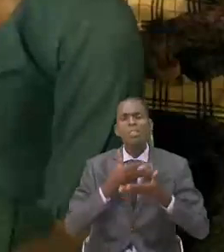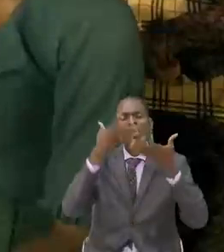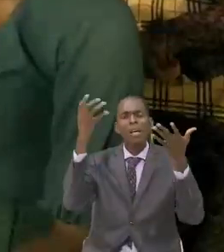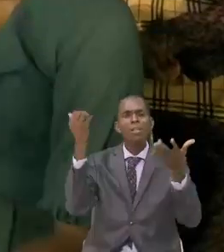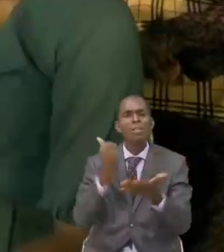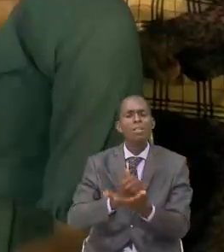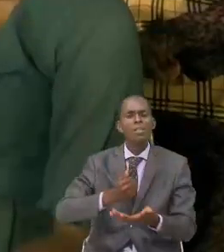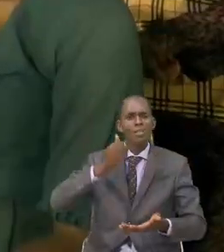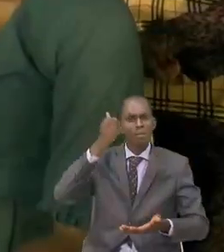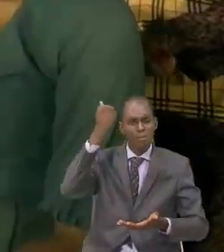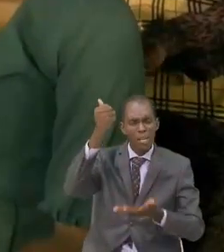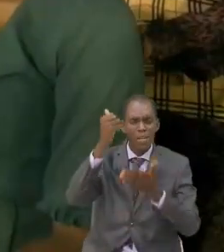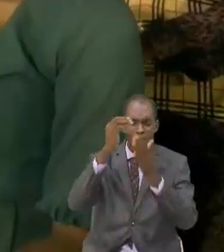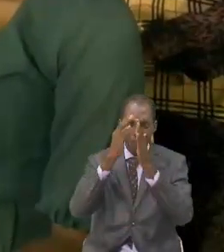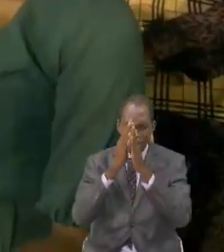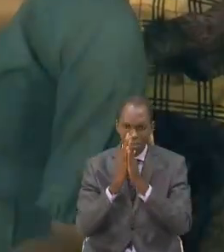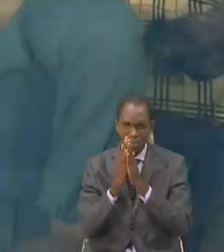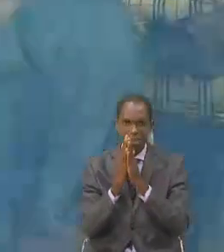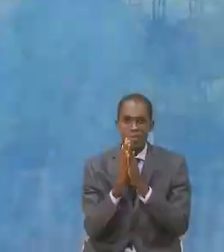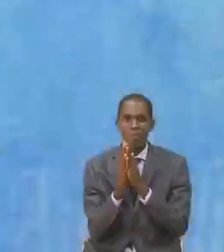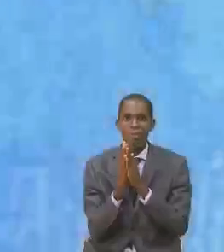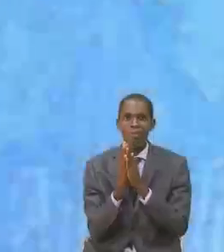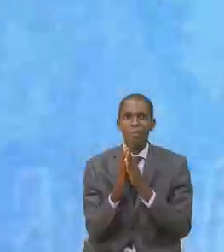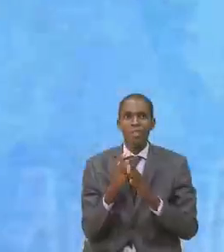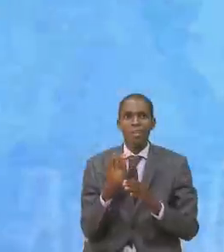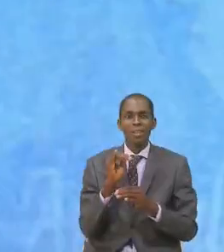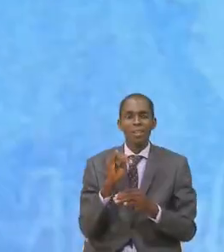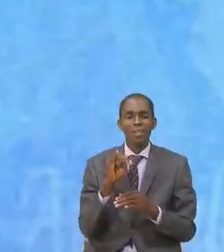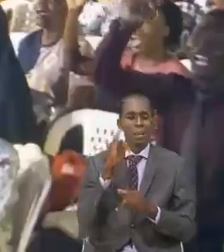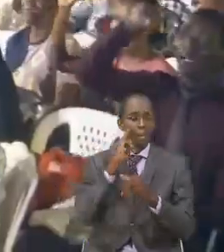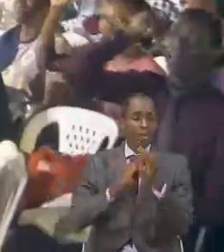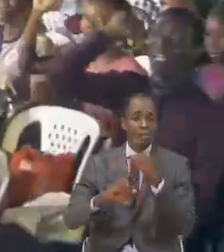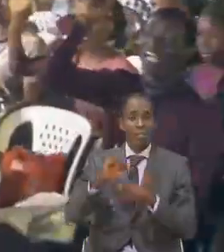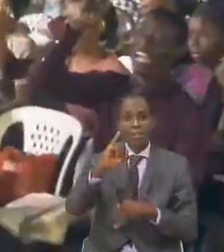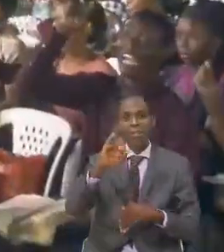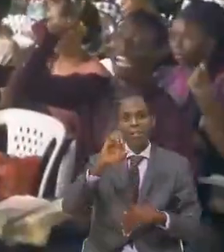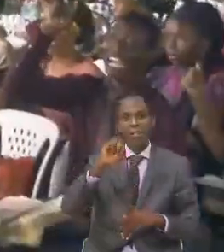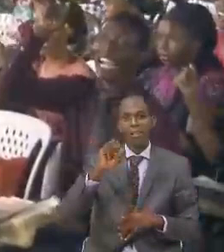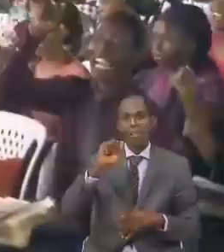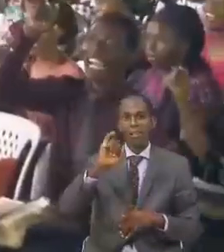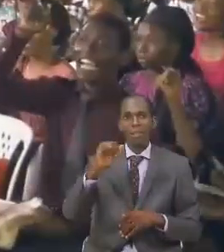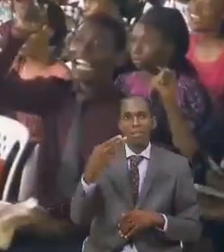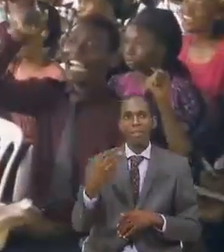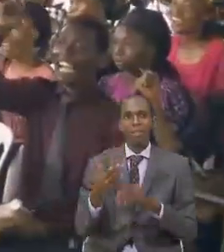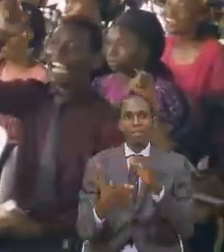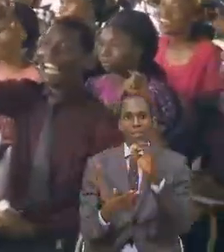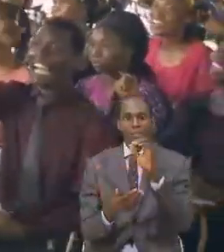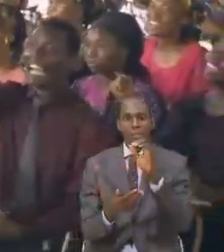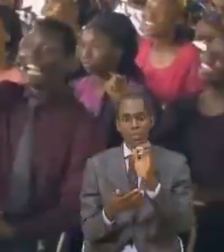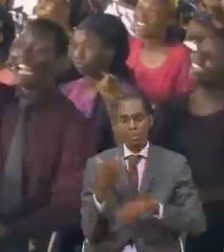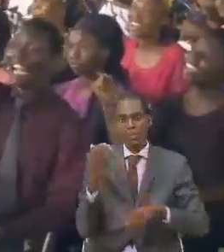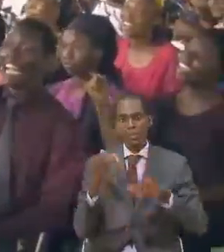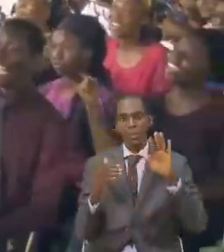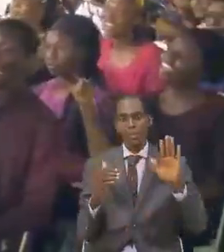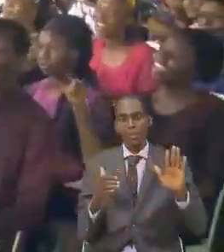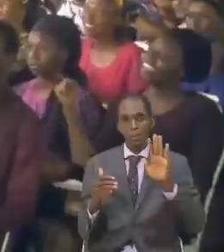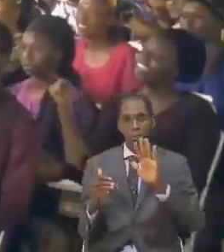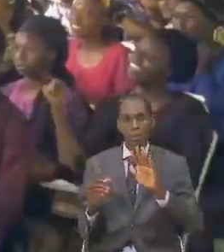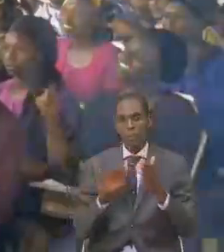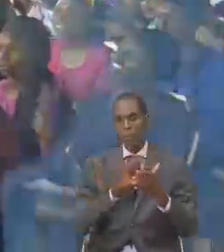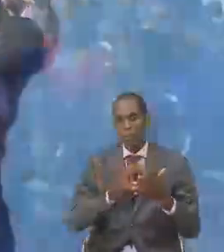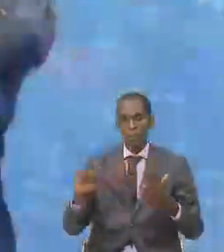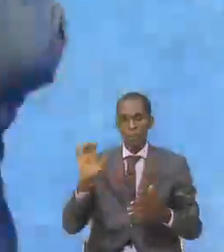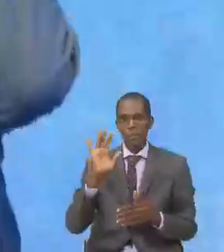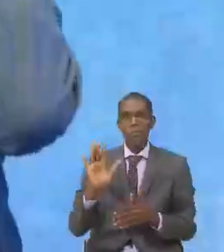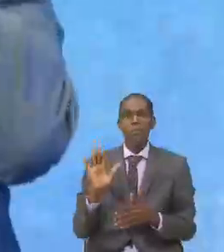Can I hear a good, good amen? Look at Isaiah